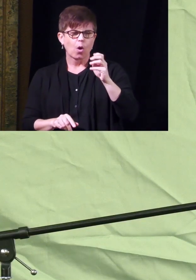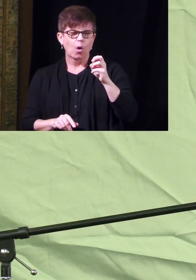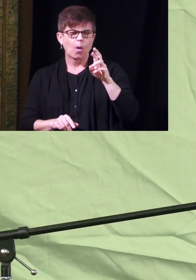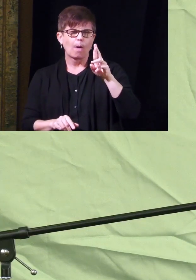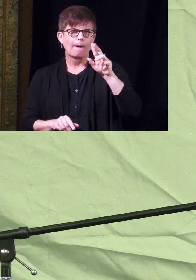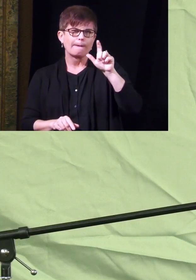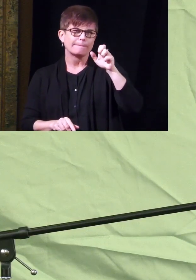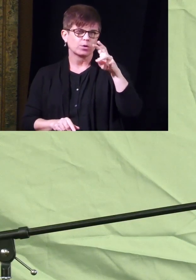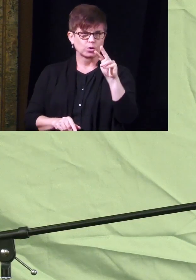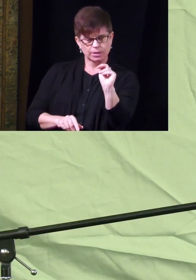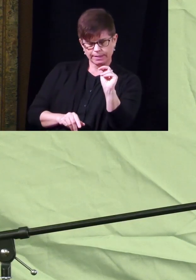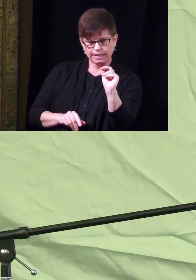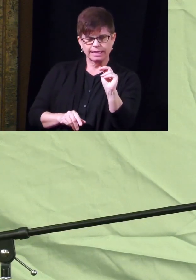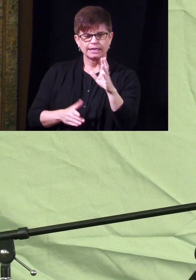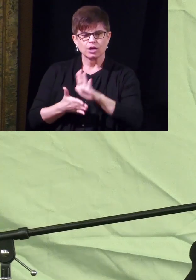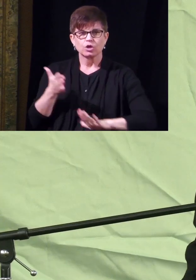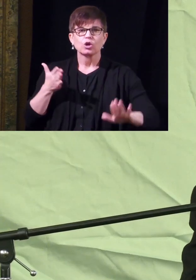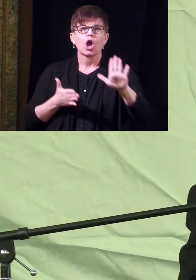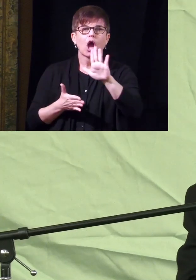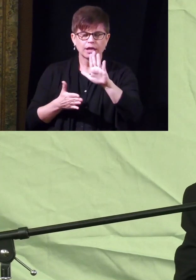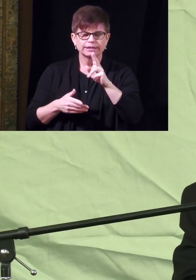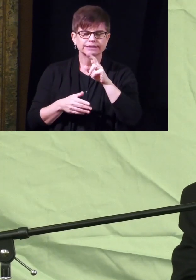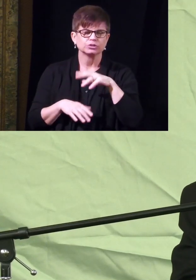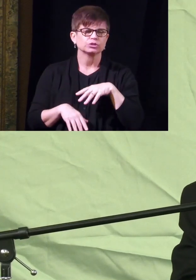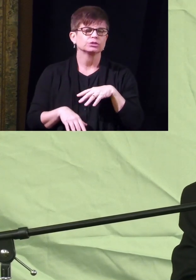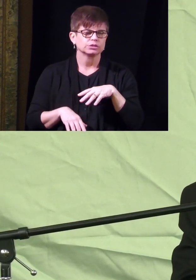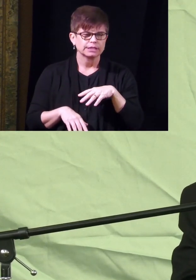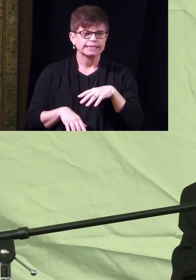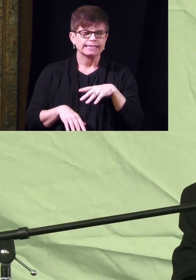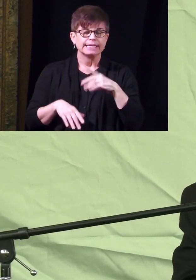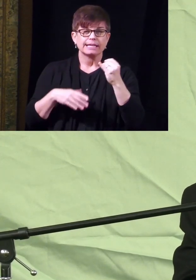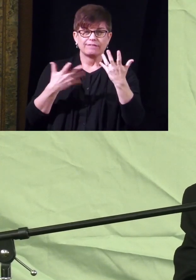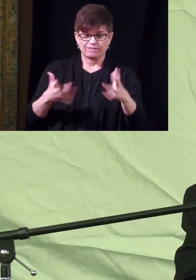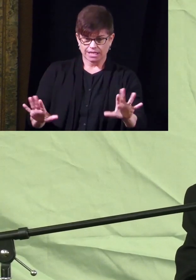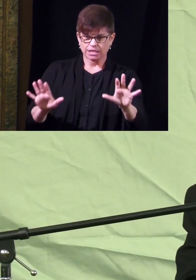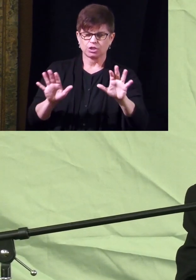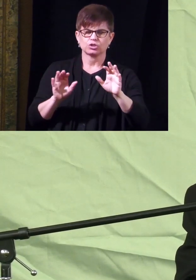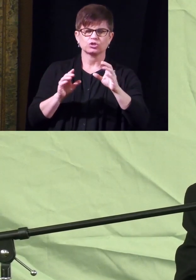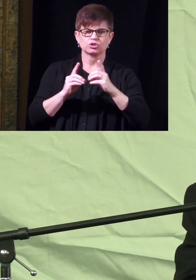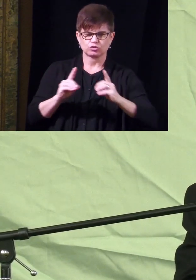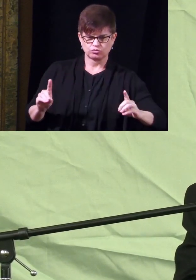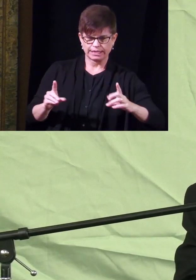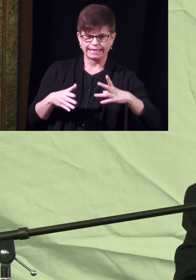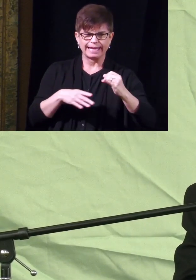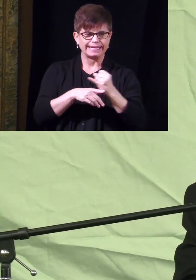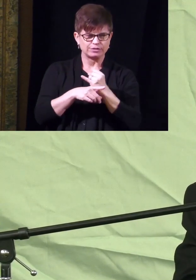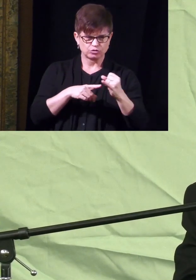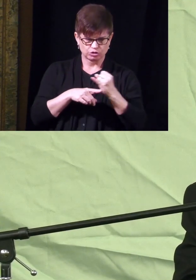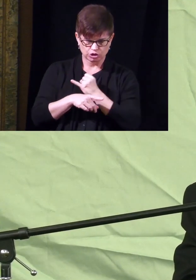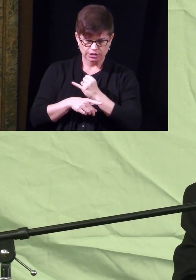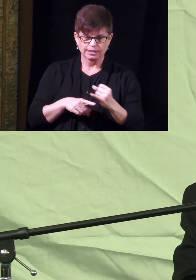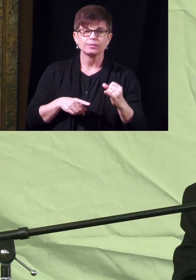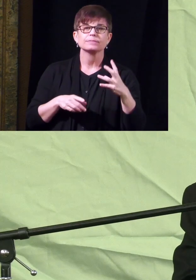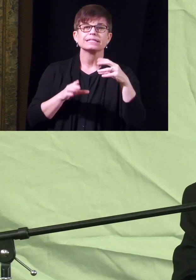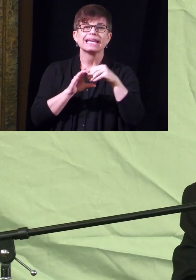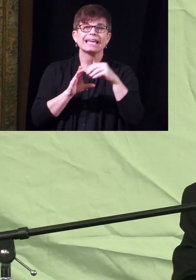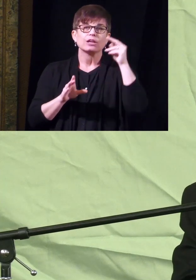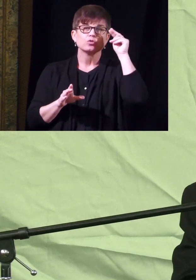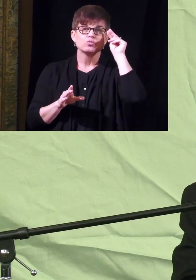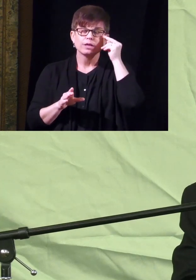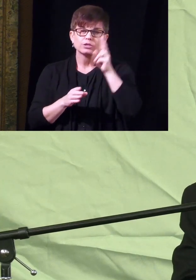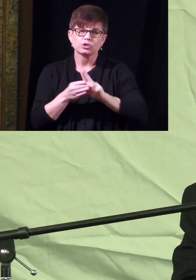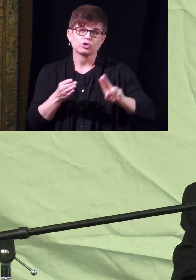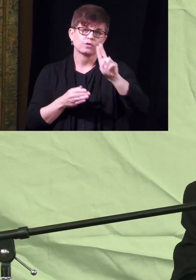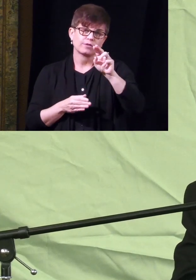University of Cincinnati College of Medicine and completed an internship in internal medicine residency in neurology at the